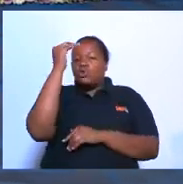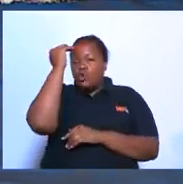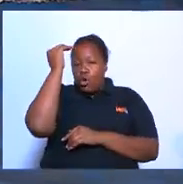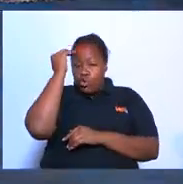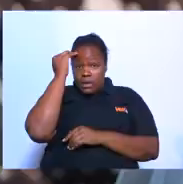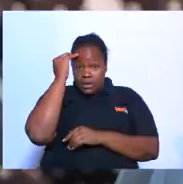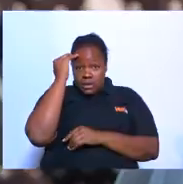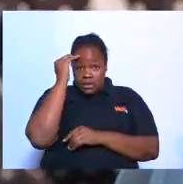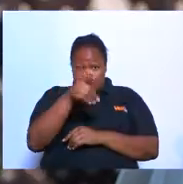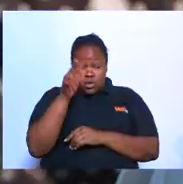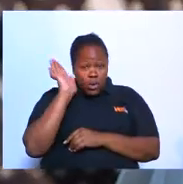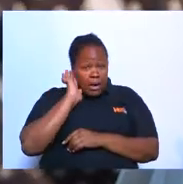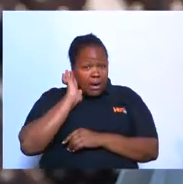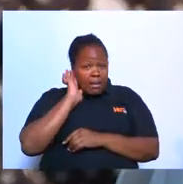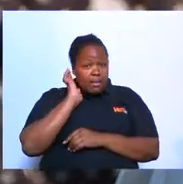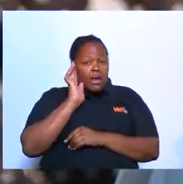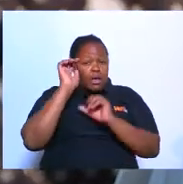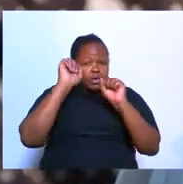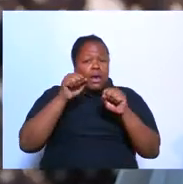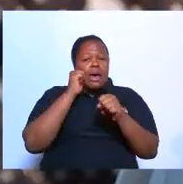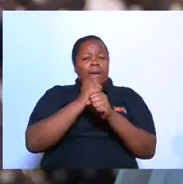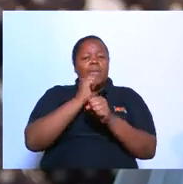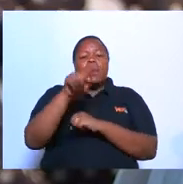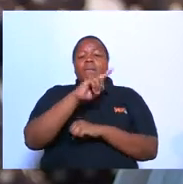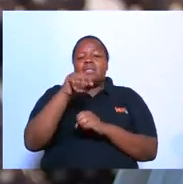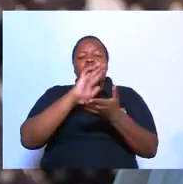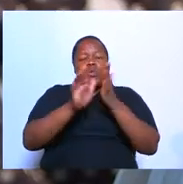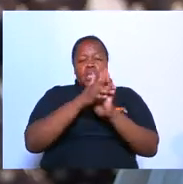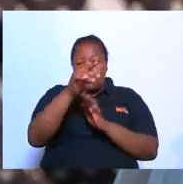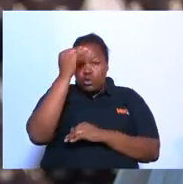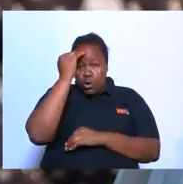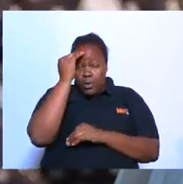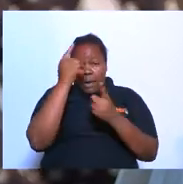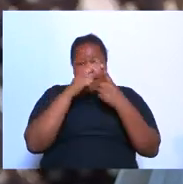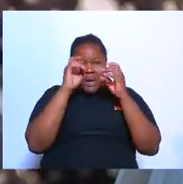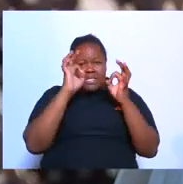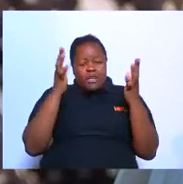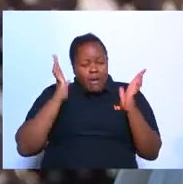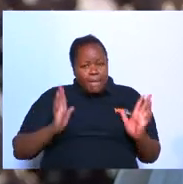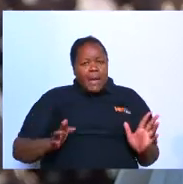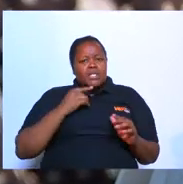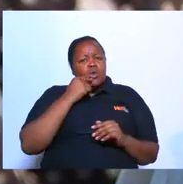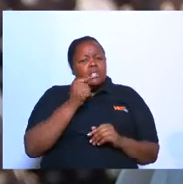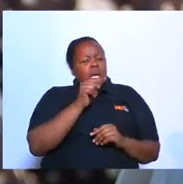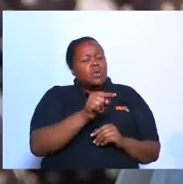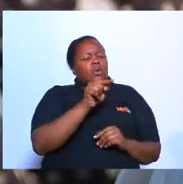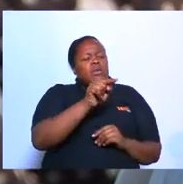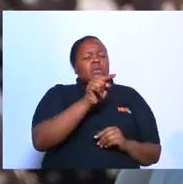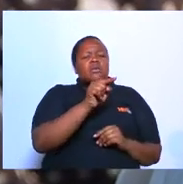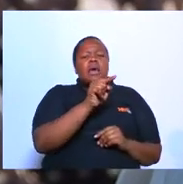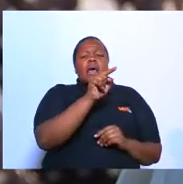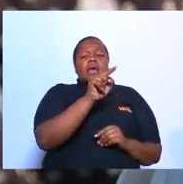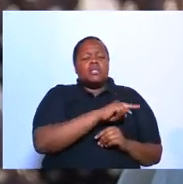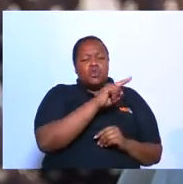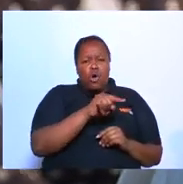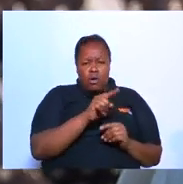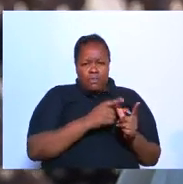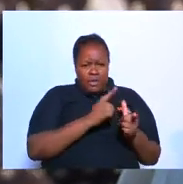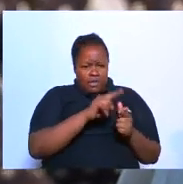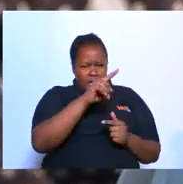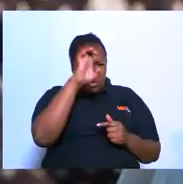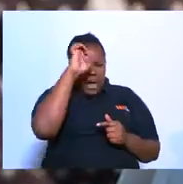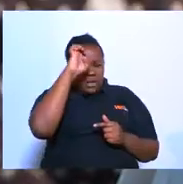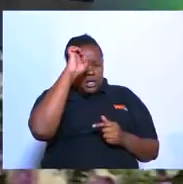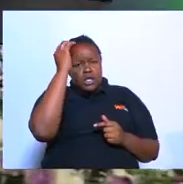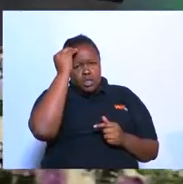are you there we can make mistake without knowing but if somebody will tell you this and this is wrong then you're educated